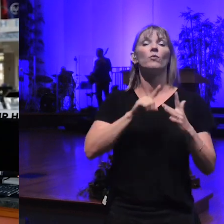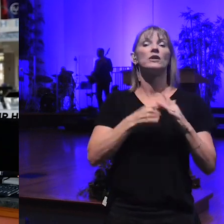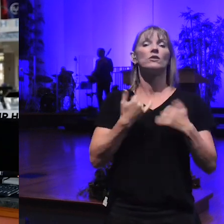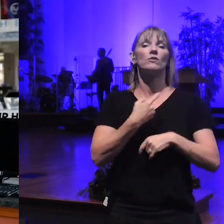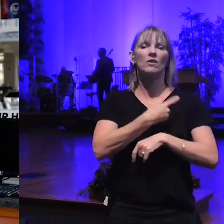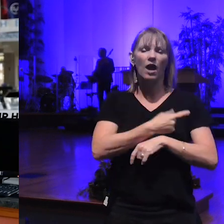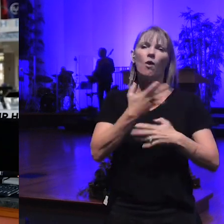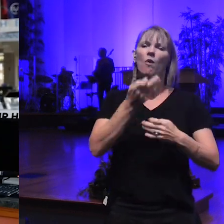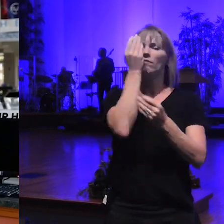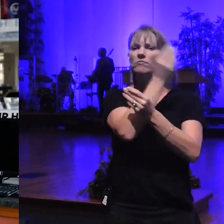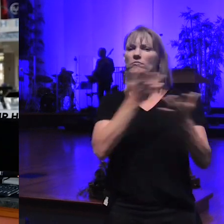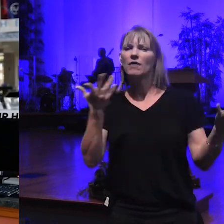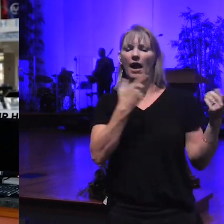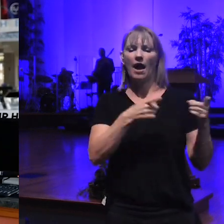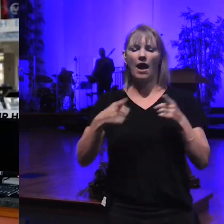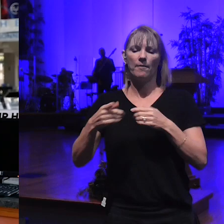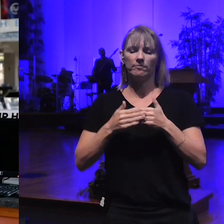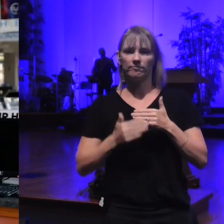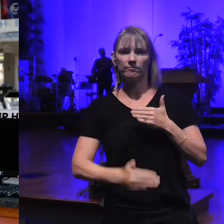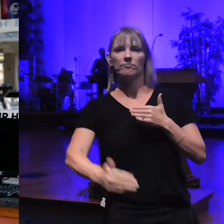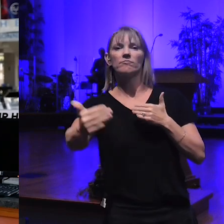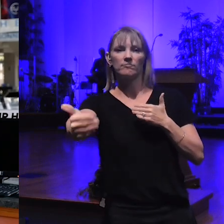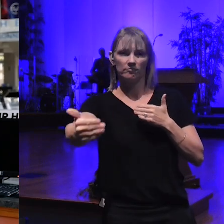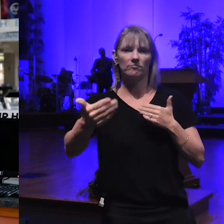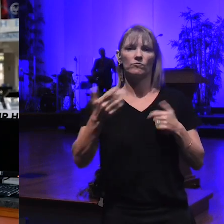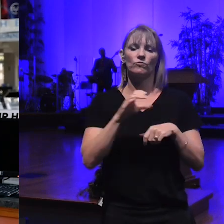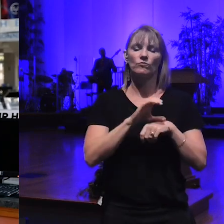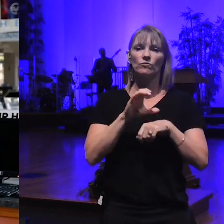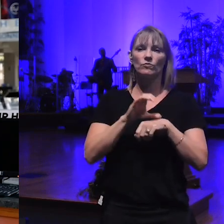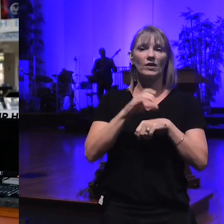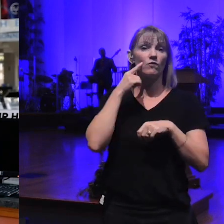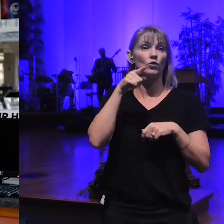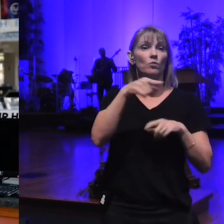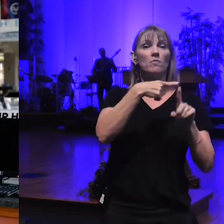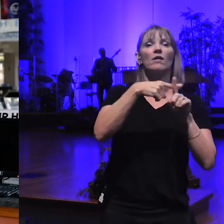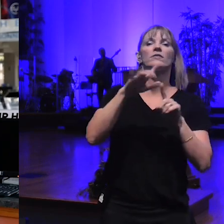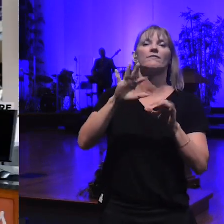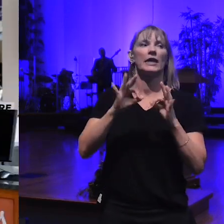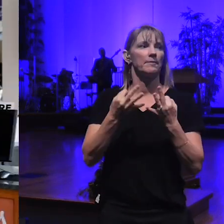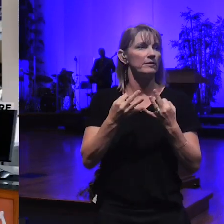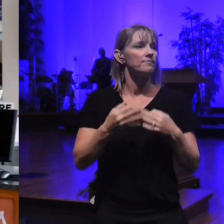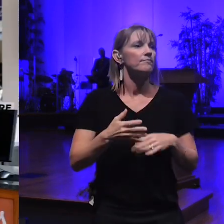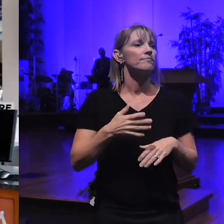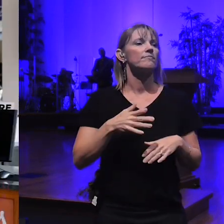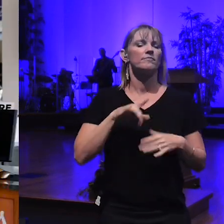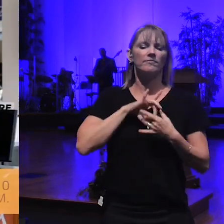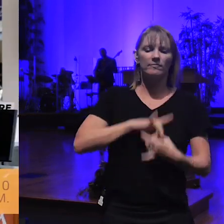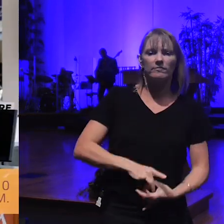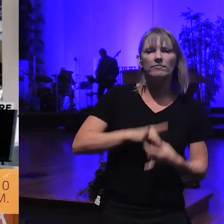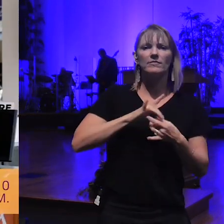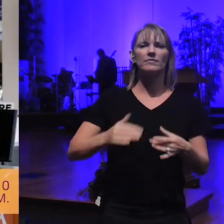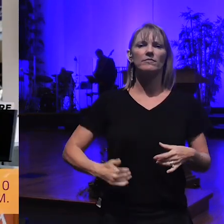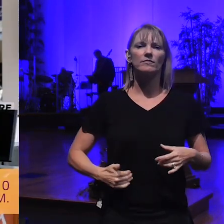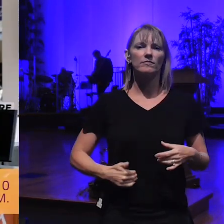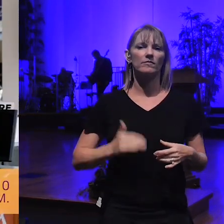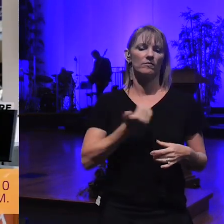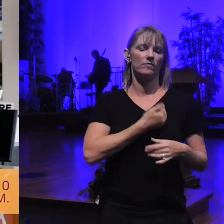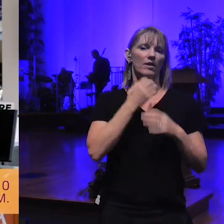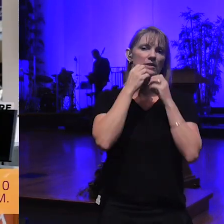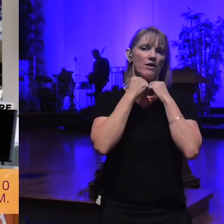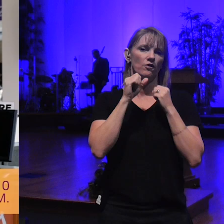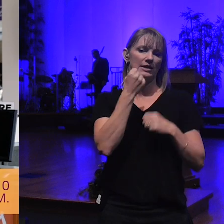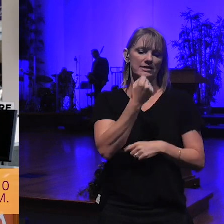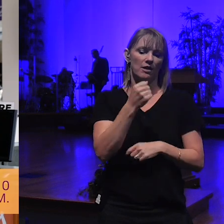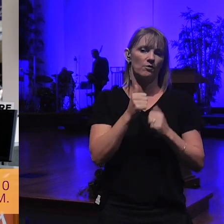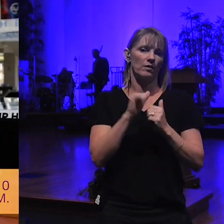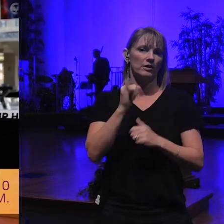started today, we want to give you a look at a few things coming up around Mile High Church for you and your family. Tap into your intuition at our Sacred Saturday